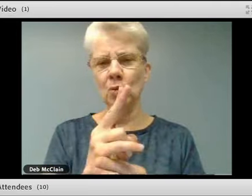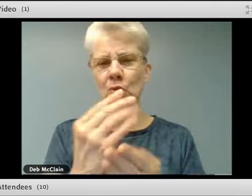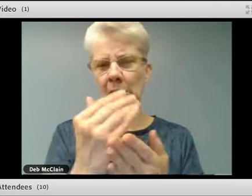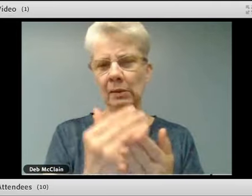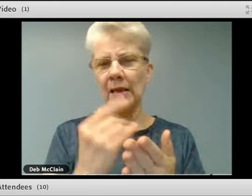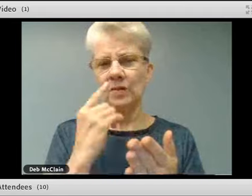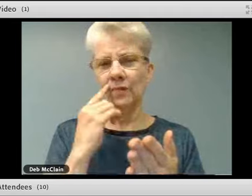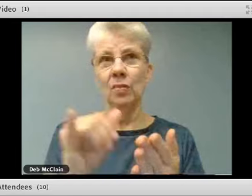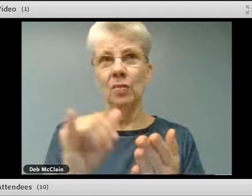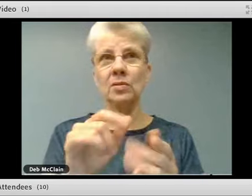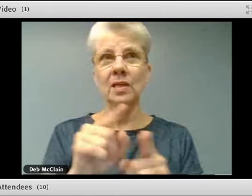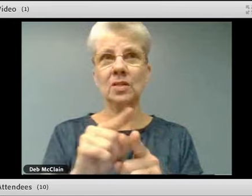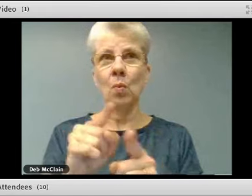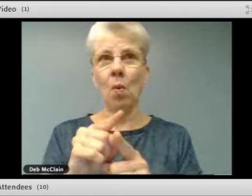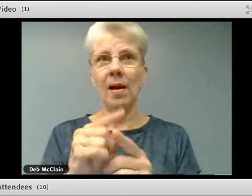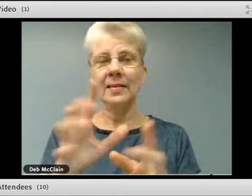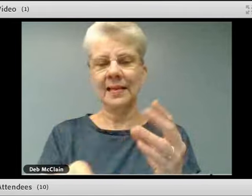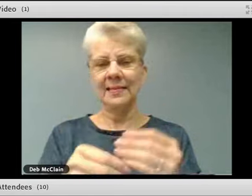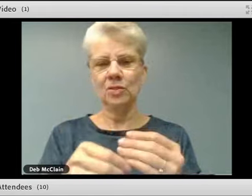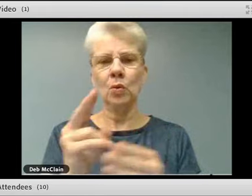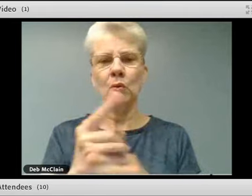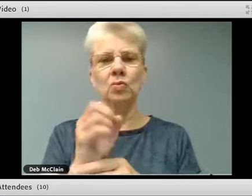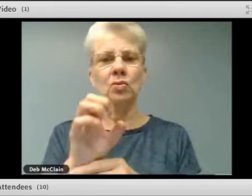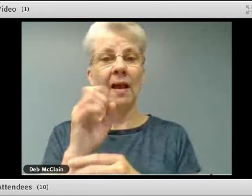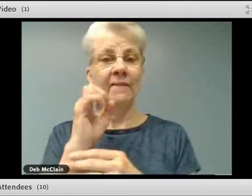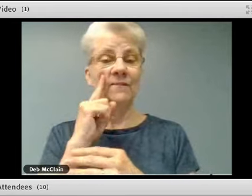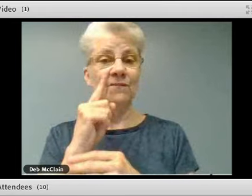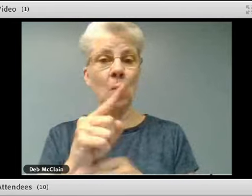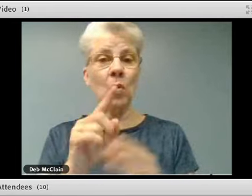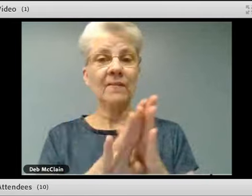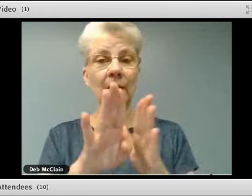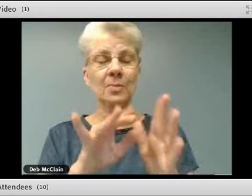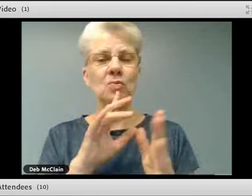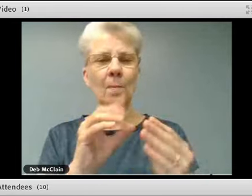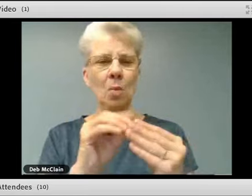guide for developers, and we'll talk a little bit more about that as well.